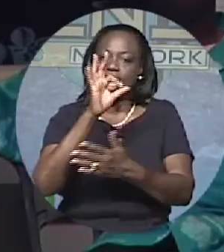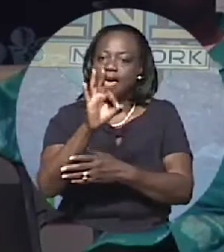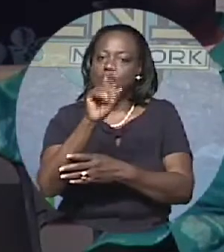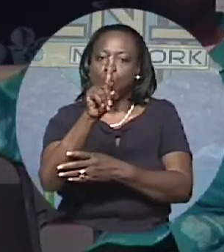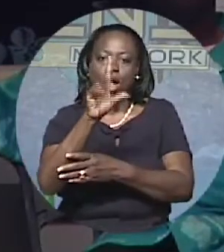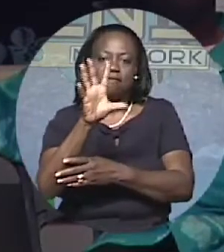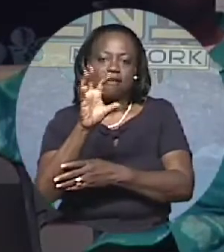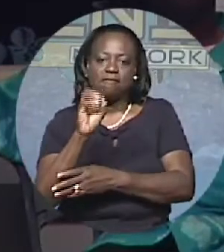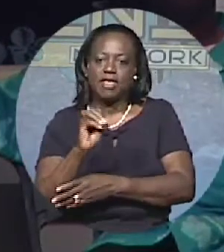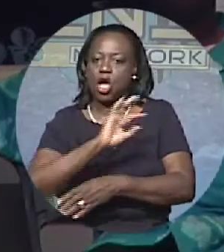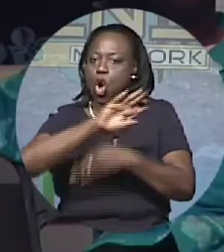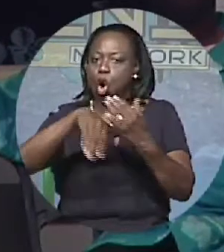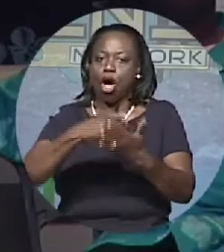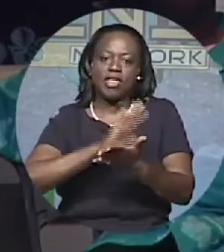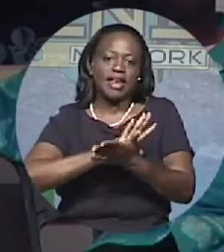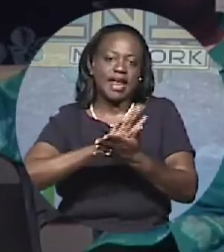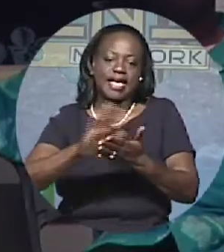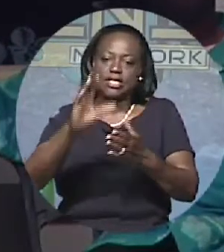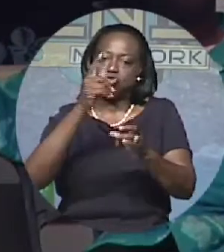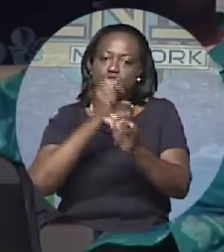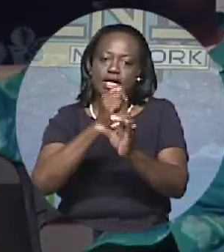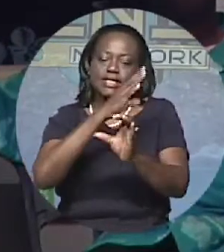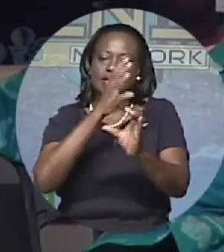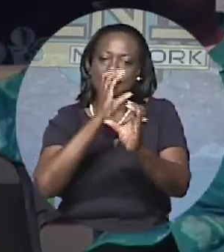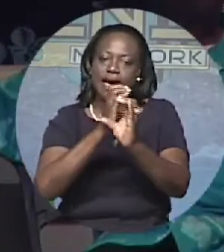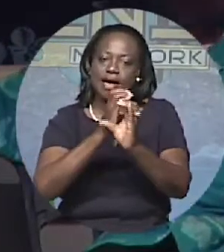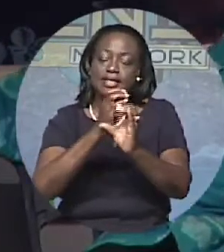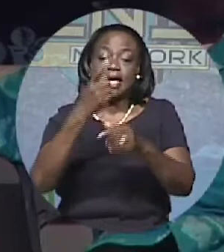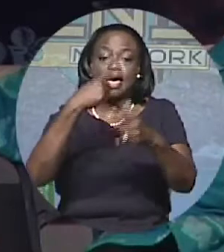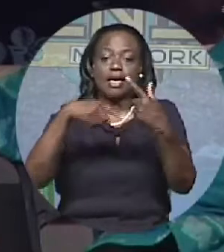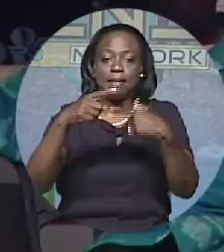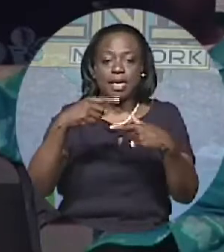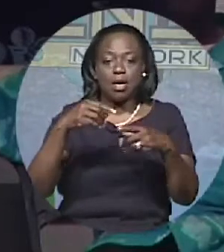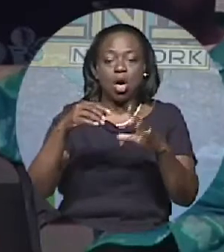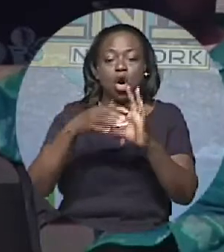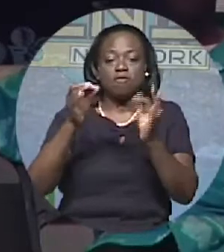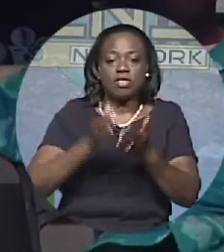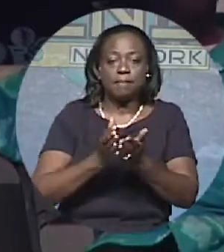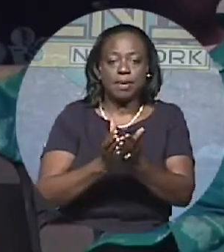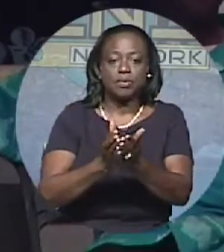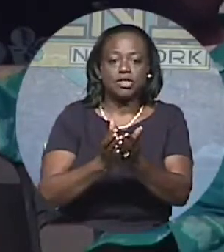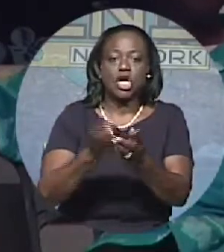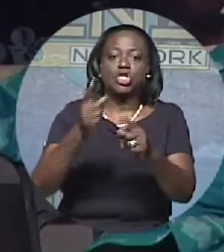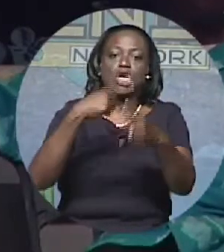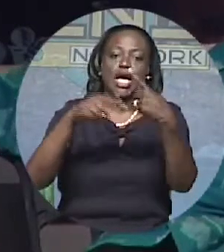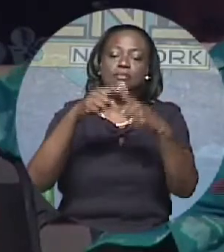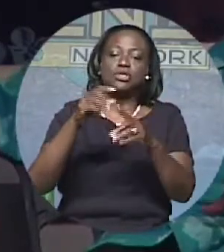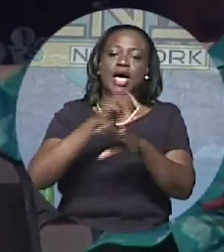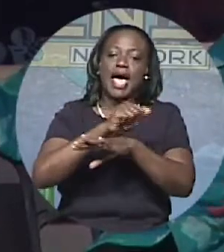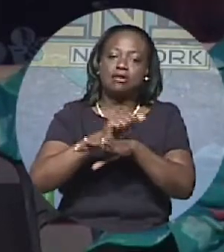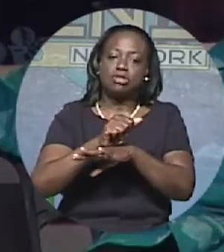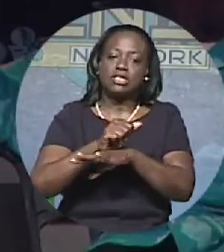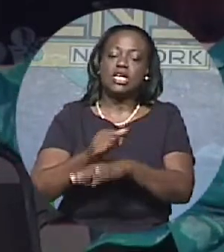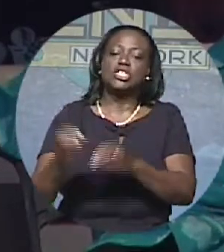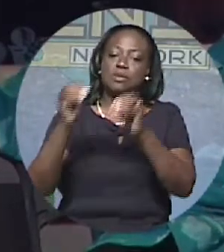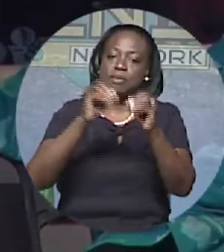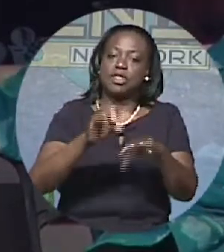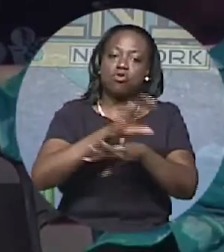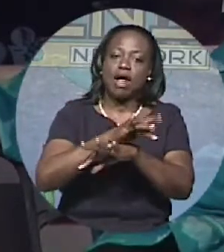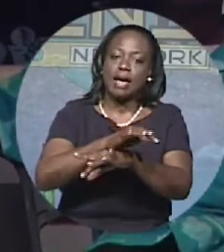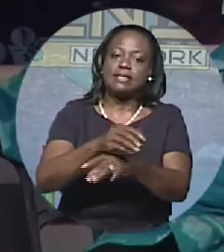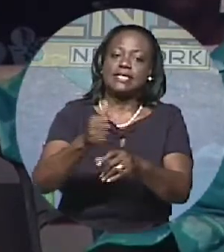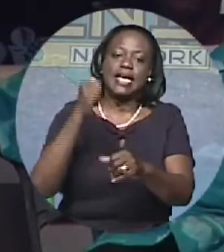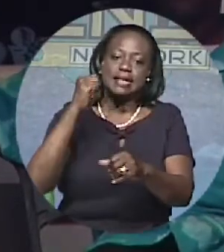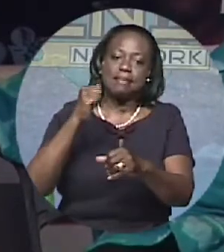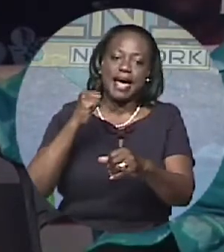trucks and cars are coming off the various boats to come to Andros to put crab in the back of their cars to carry back to New